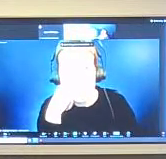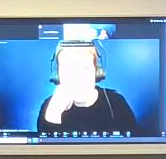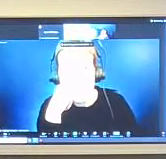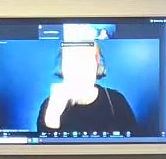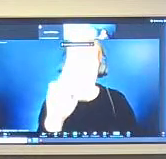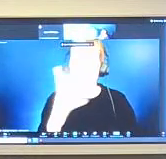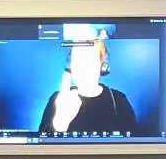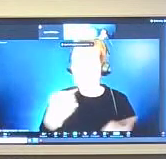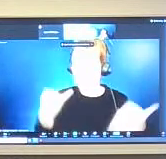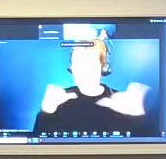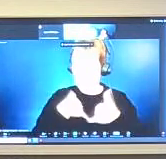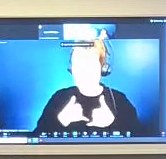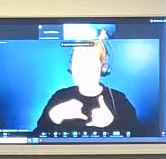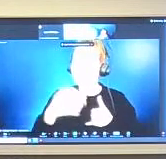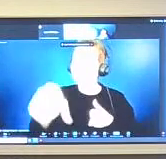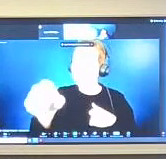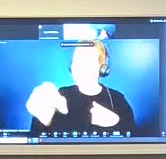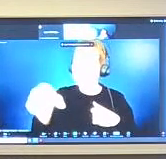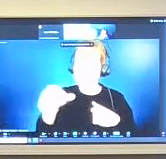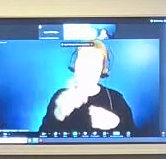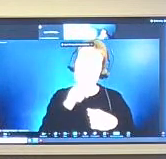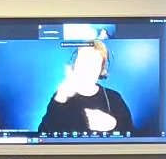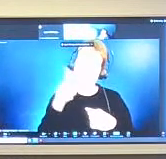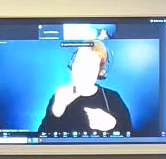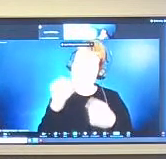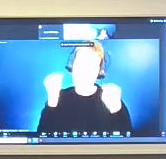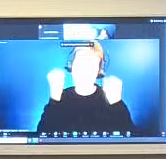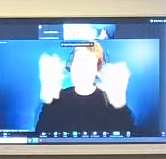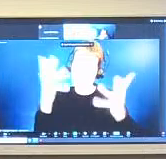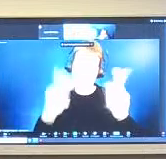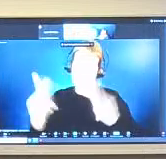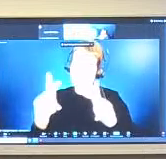So that's kind of where we are.